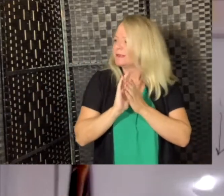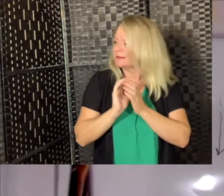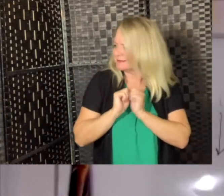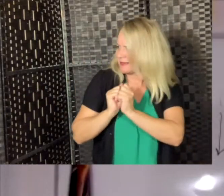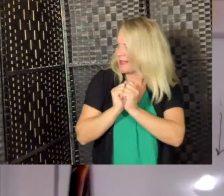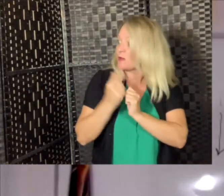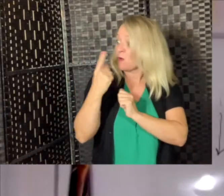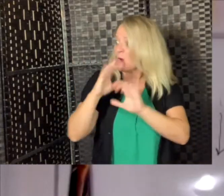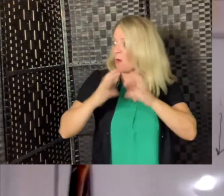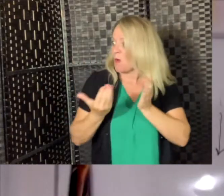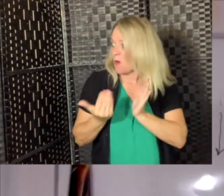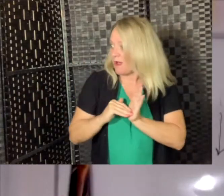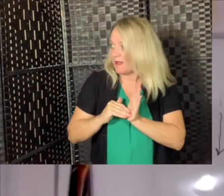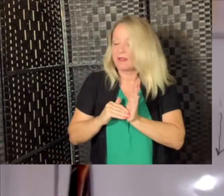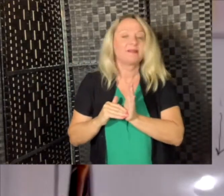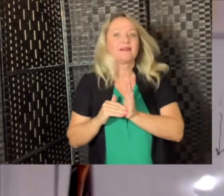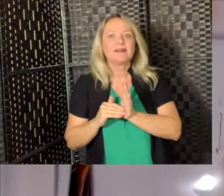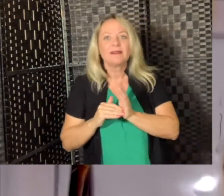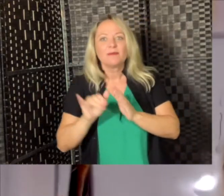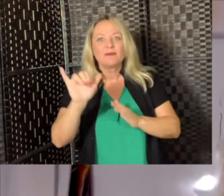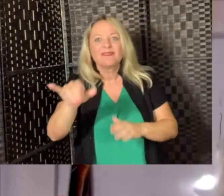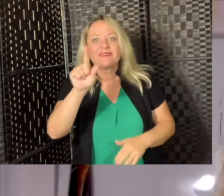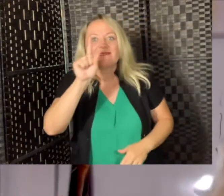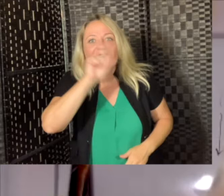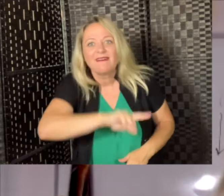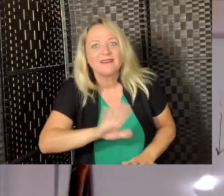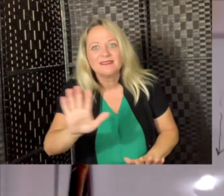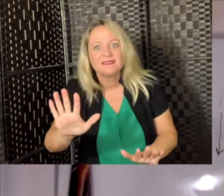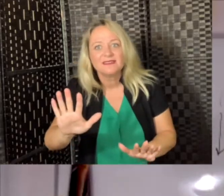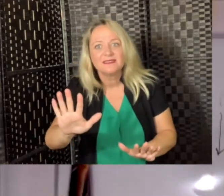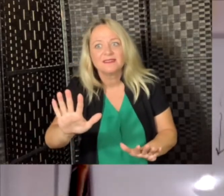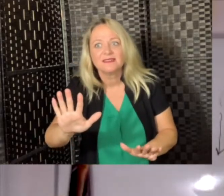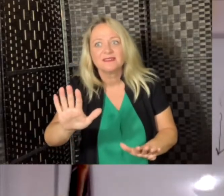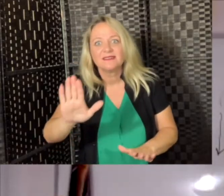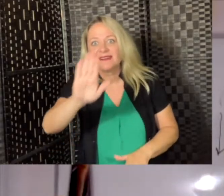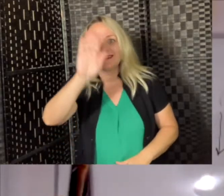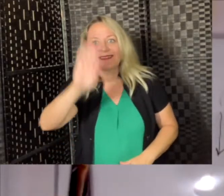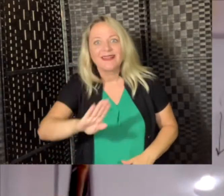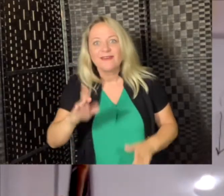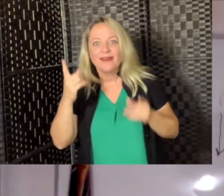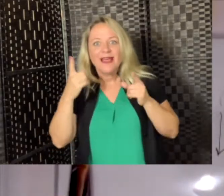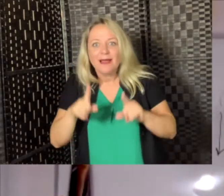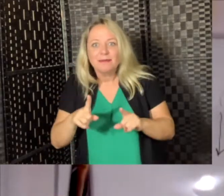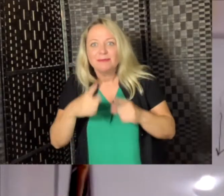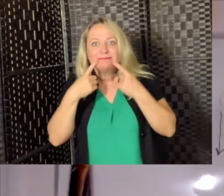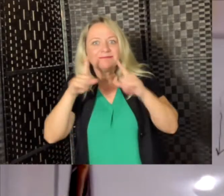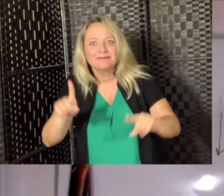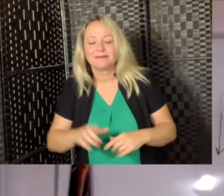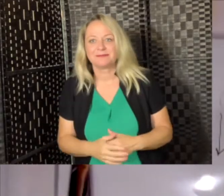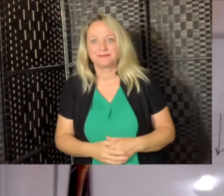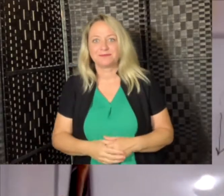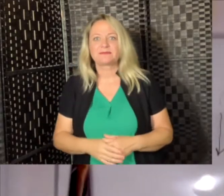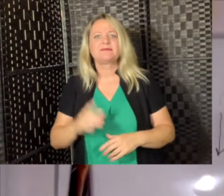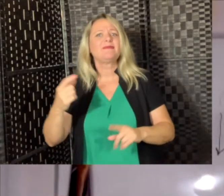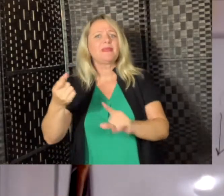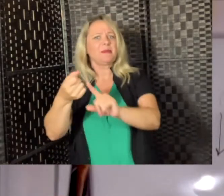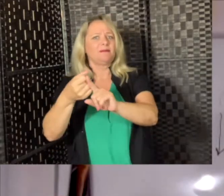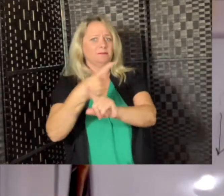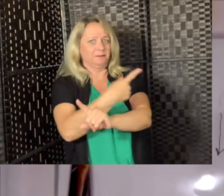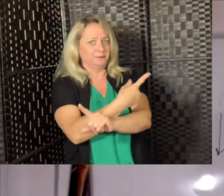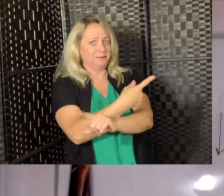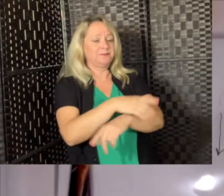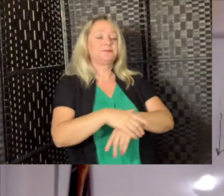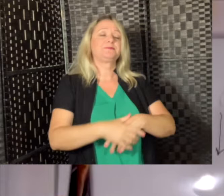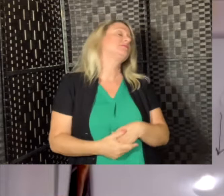It's not a truth. Let me tell you a short side thing. I was honored because I am